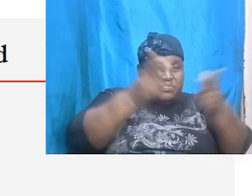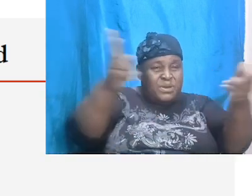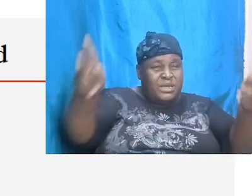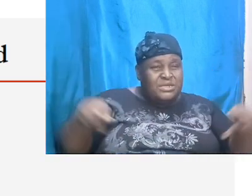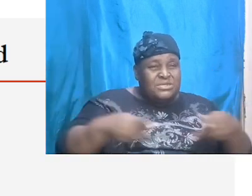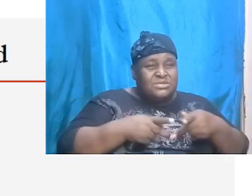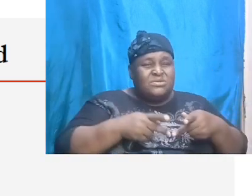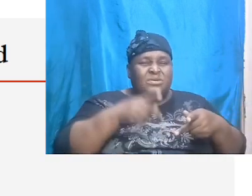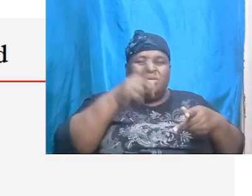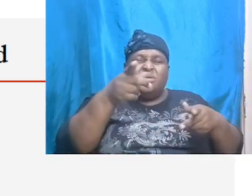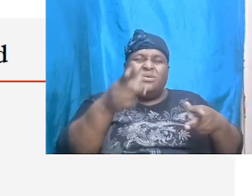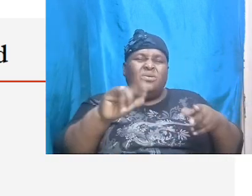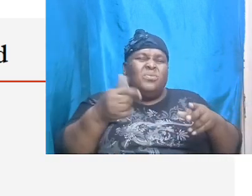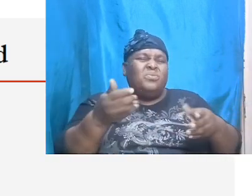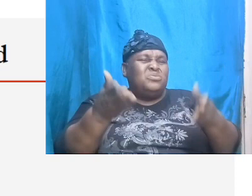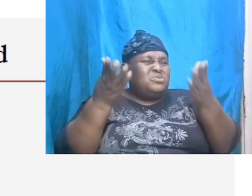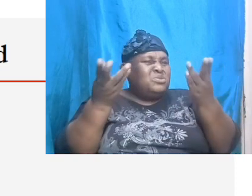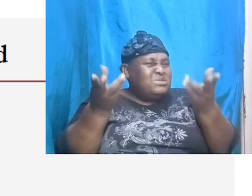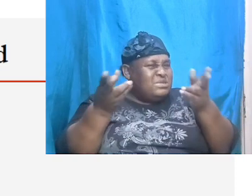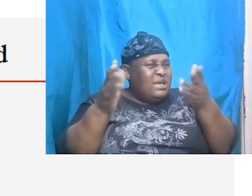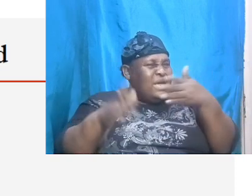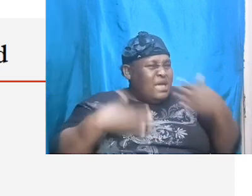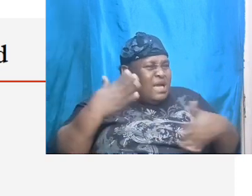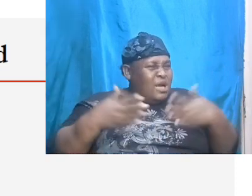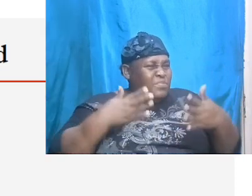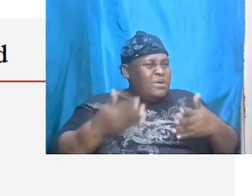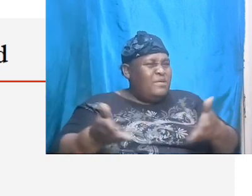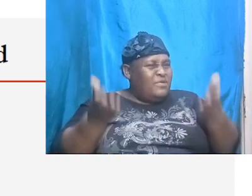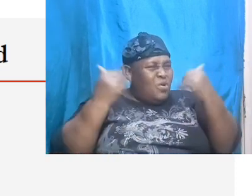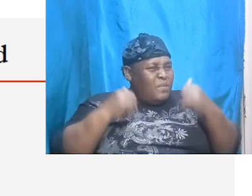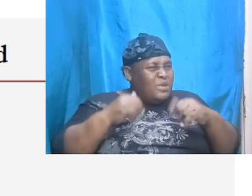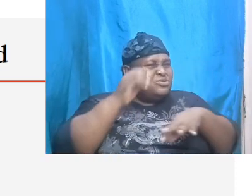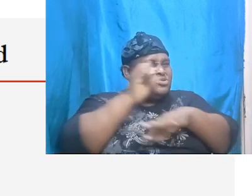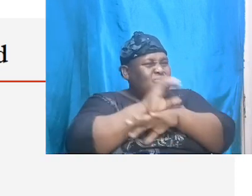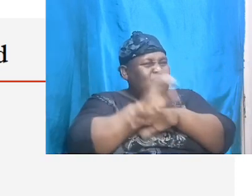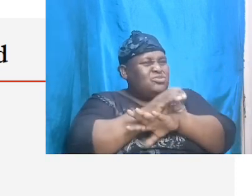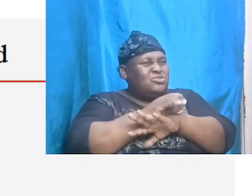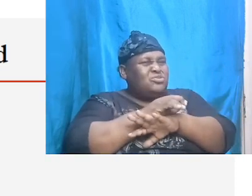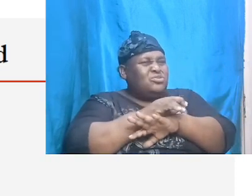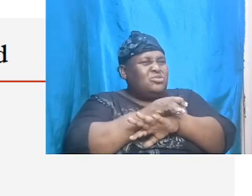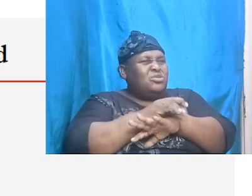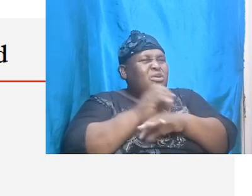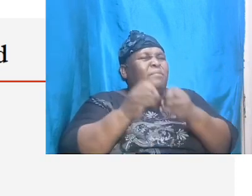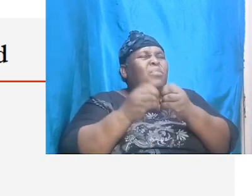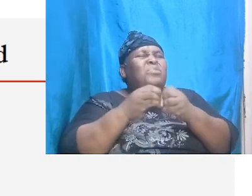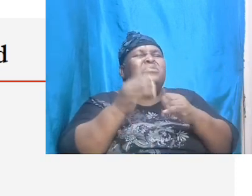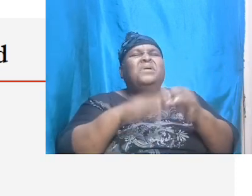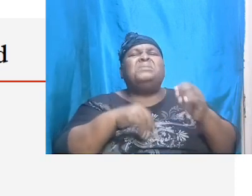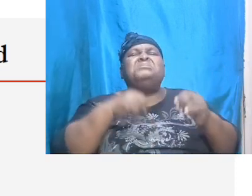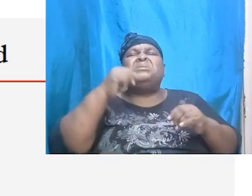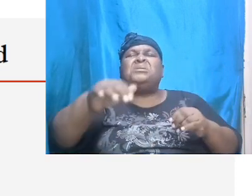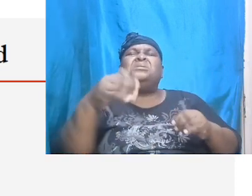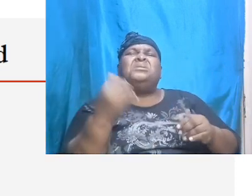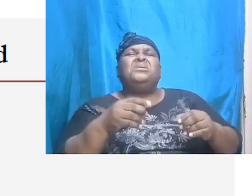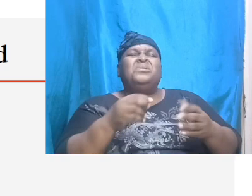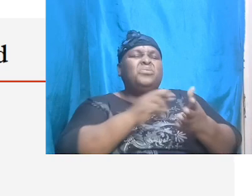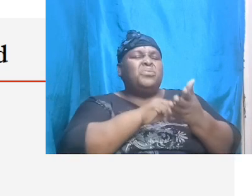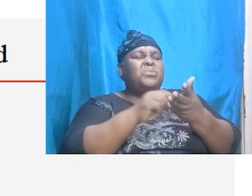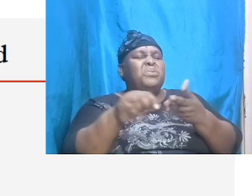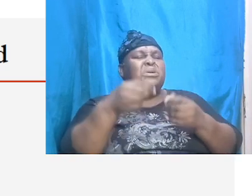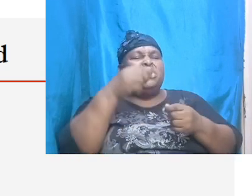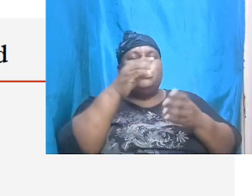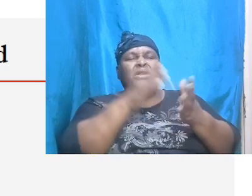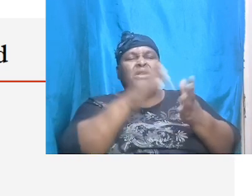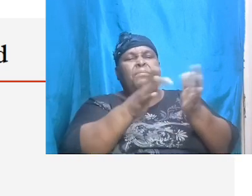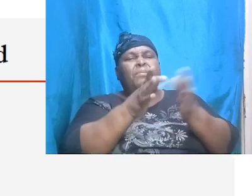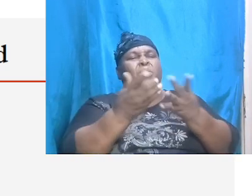just happy with coming to church? There must be more to God than this. We have read in the book of Acts where God did some mighty things. We have